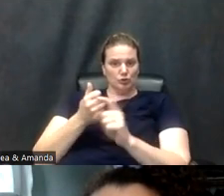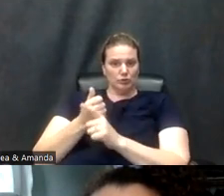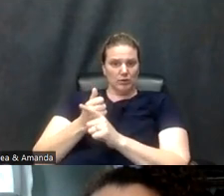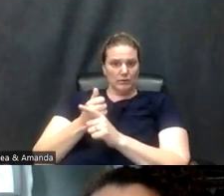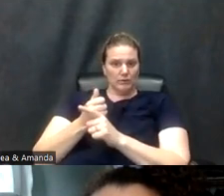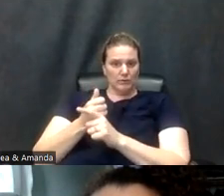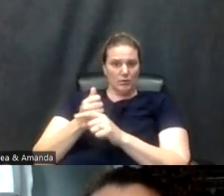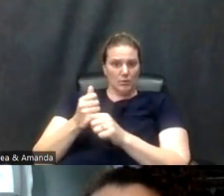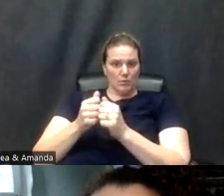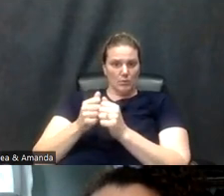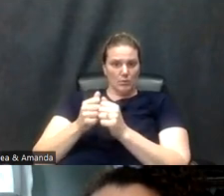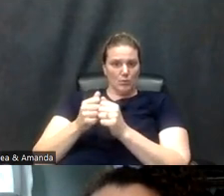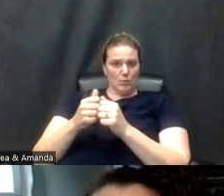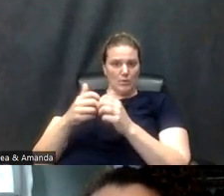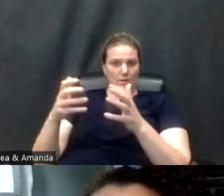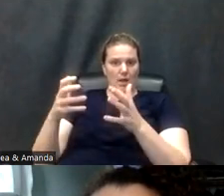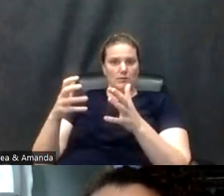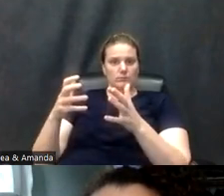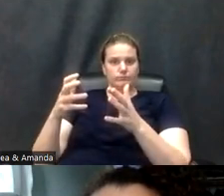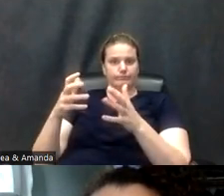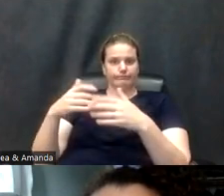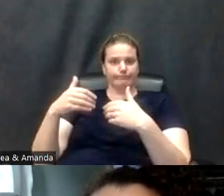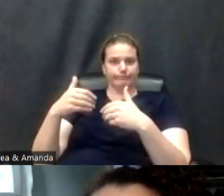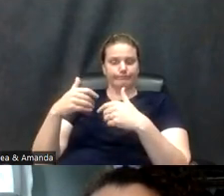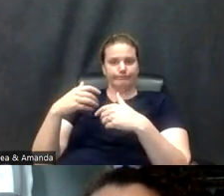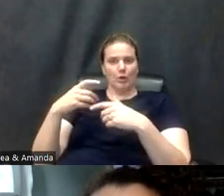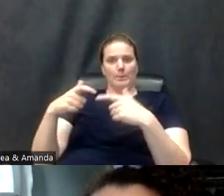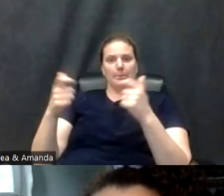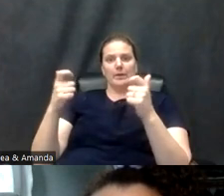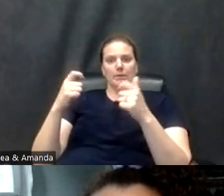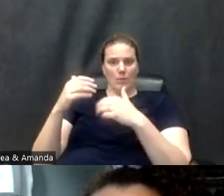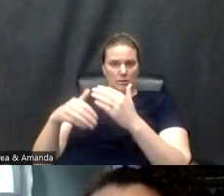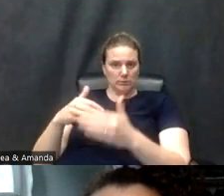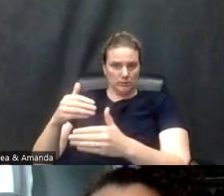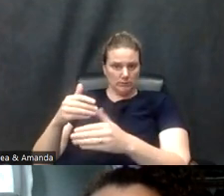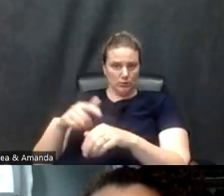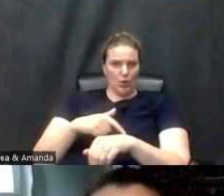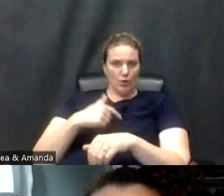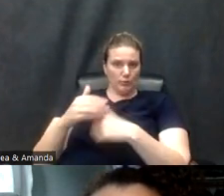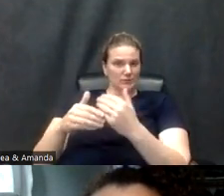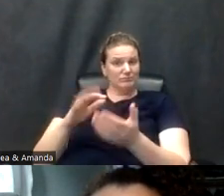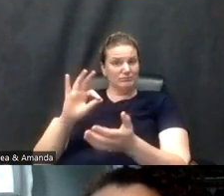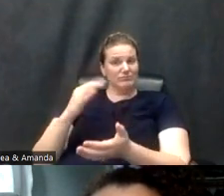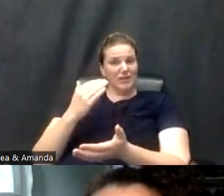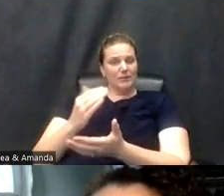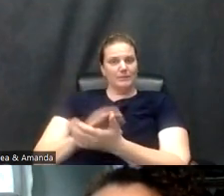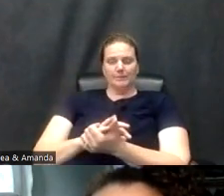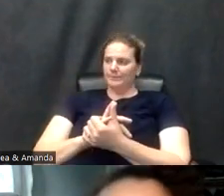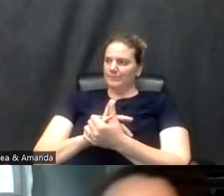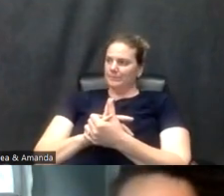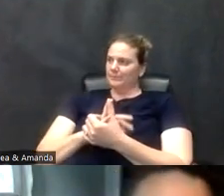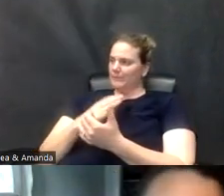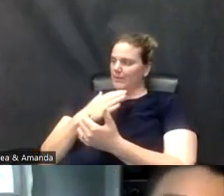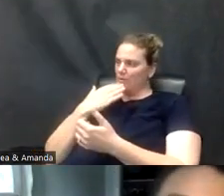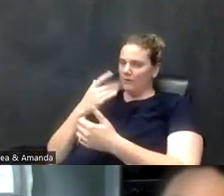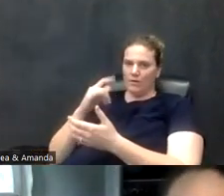without a cumbersome and lengthy process. Thank you. Thank you very much,